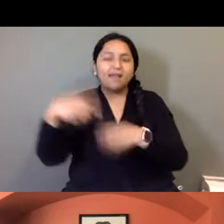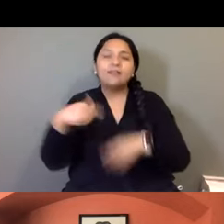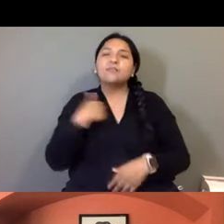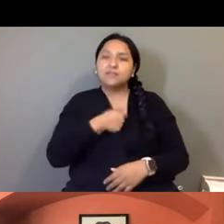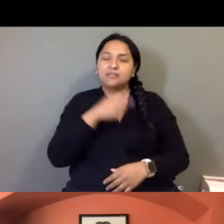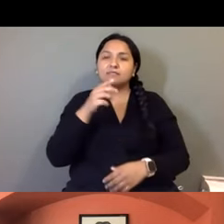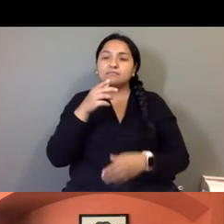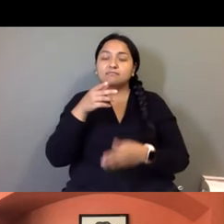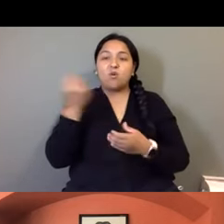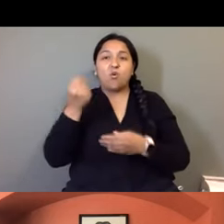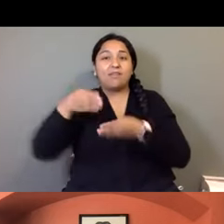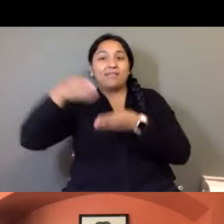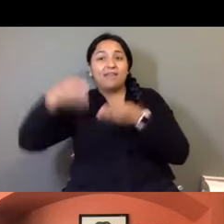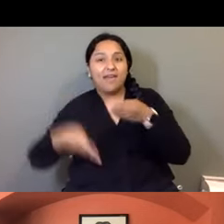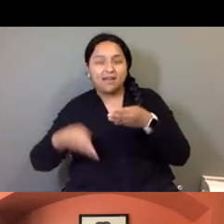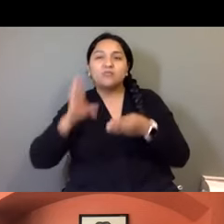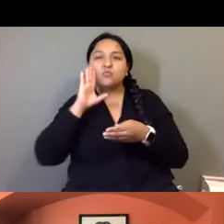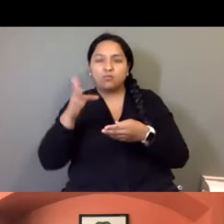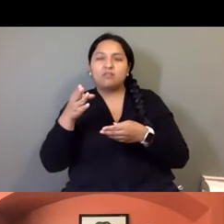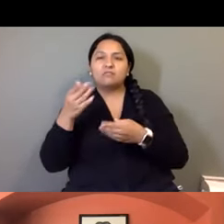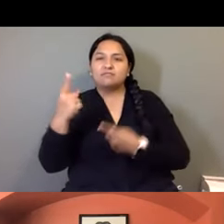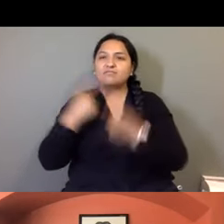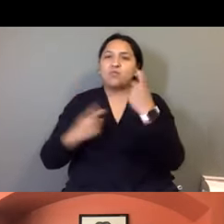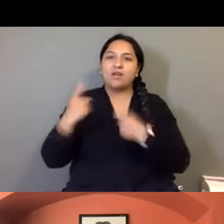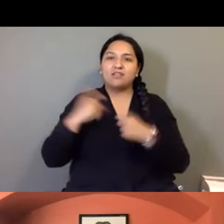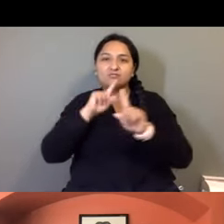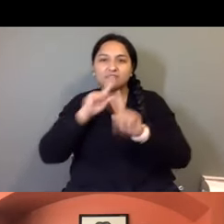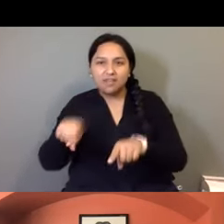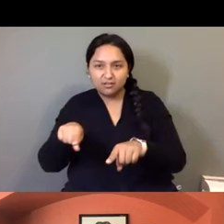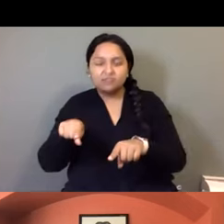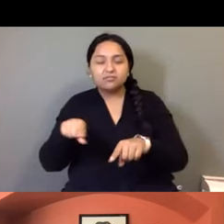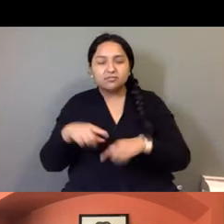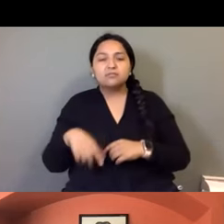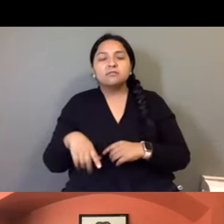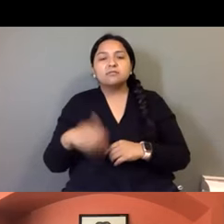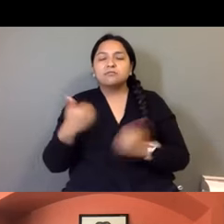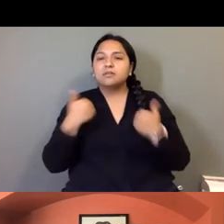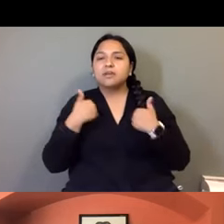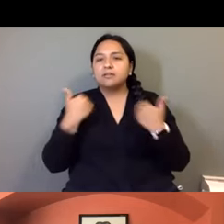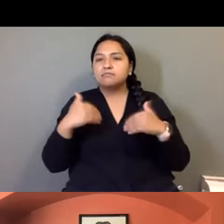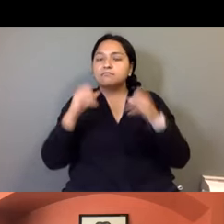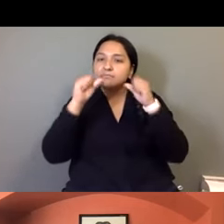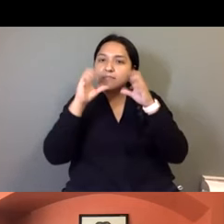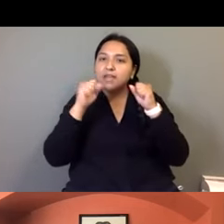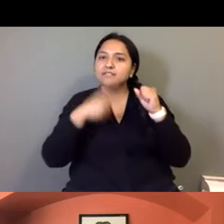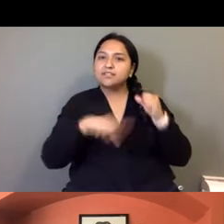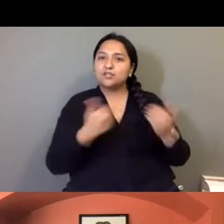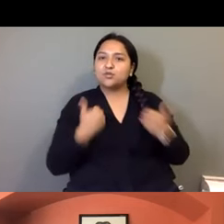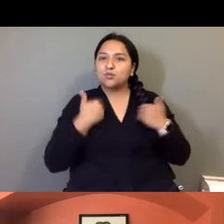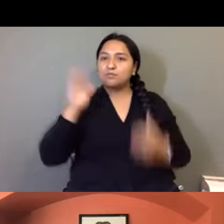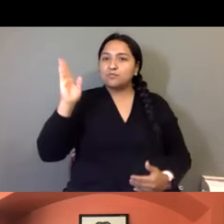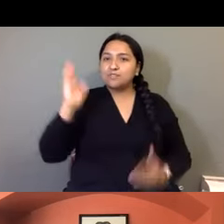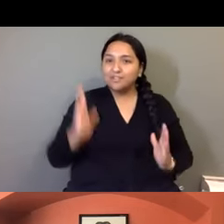the very end of the time today. We have some really brilliant youth presenters, and we have